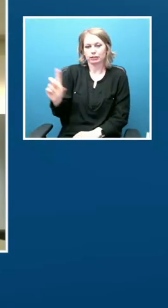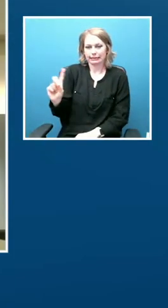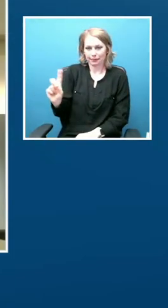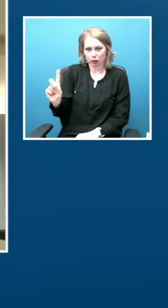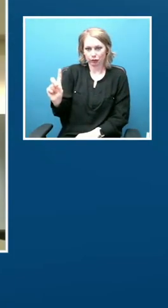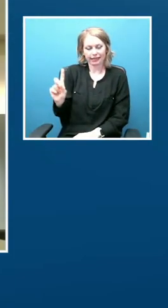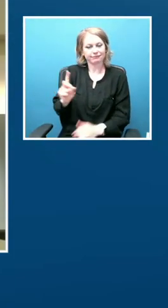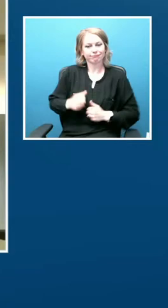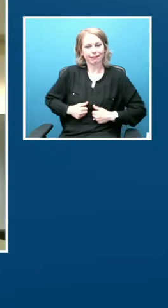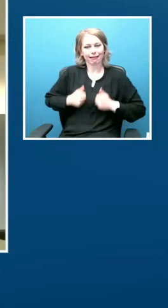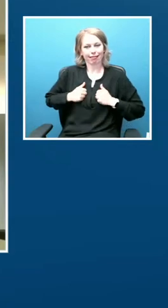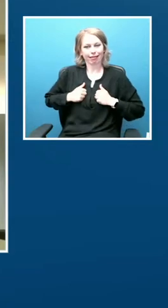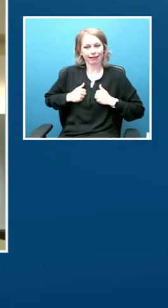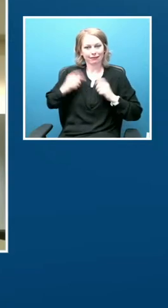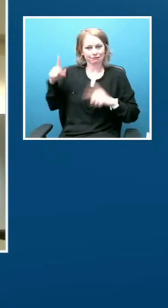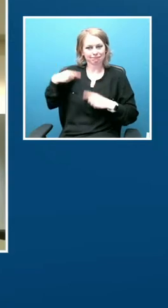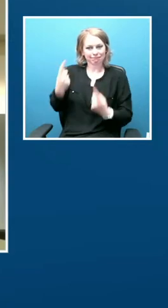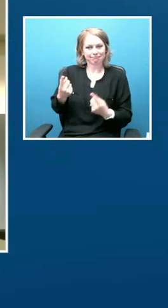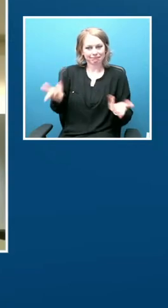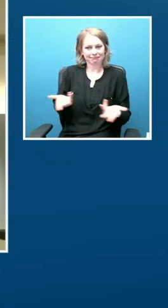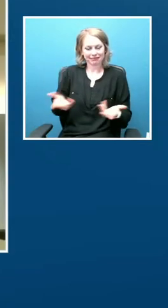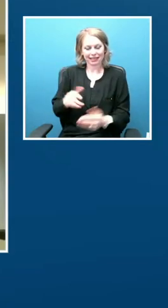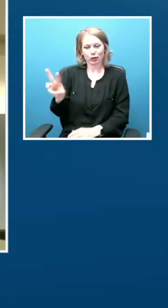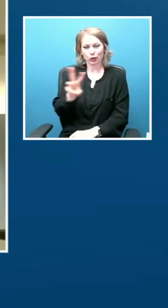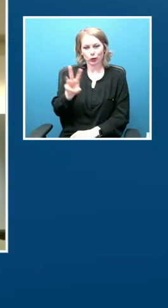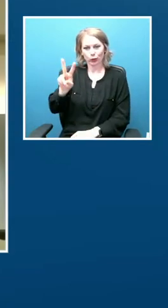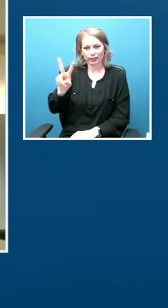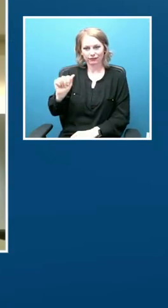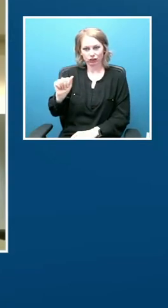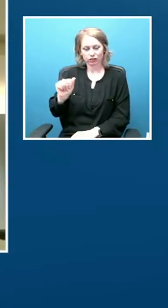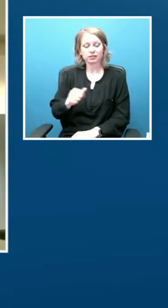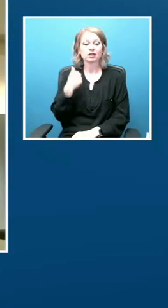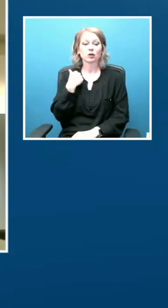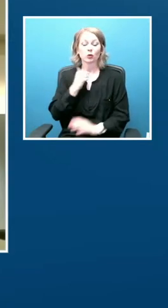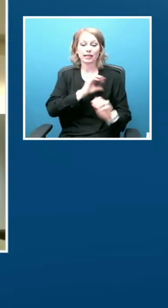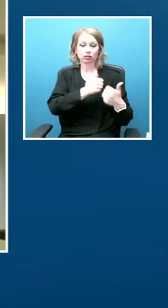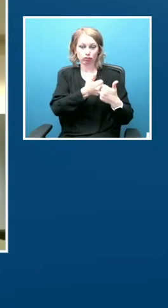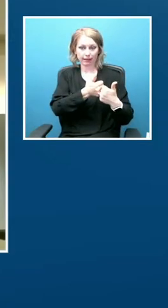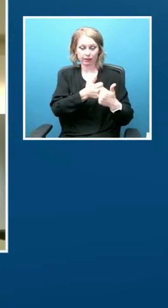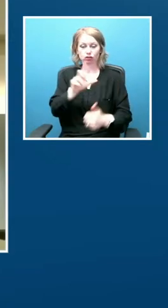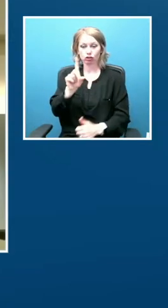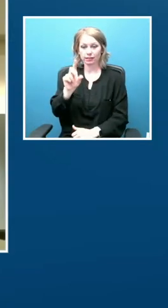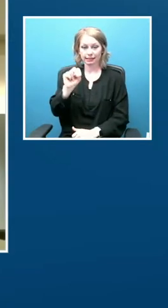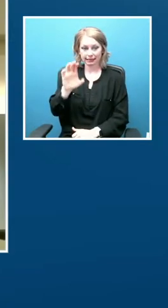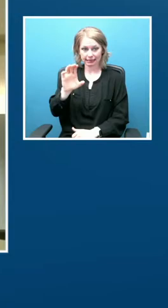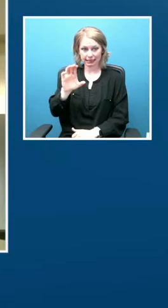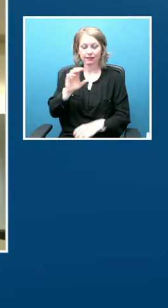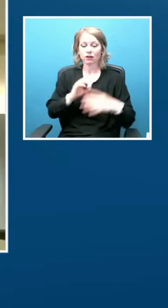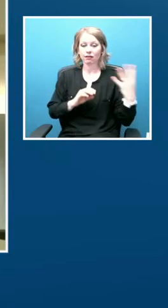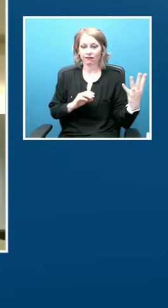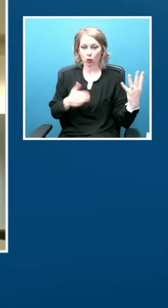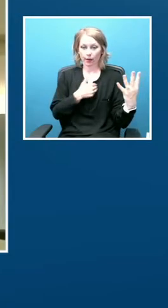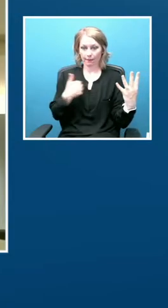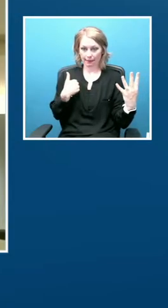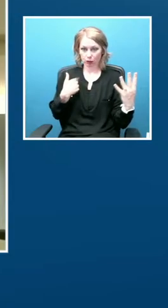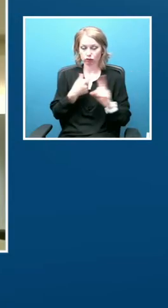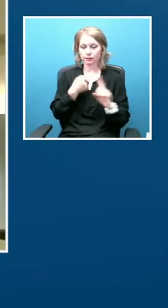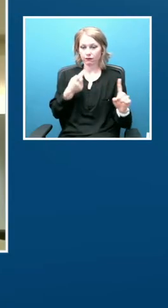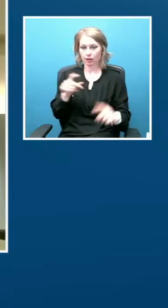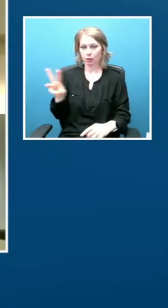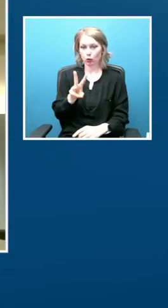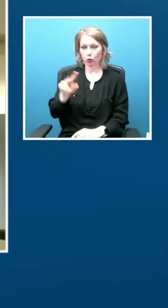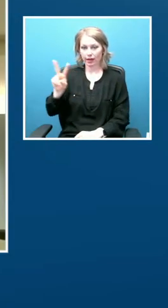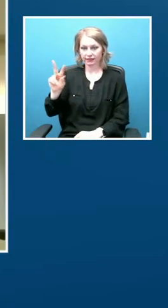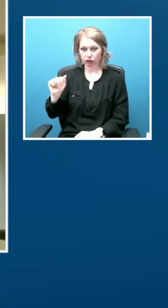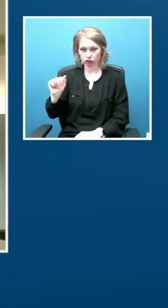Virginia. We are challenging the DNC credentials of the four DNC members from West Virginia.